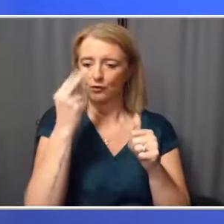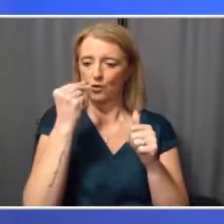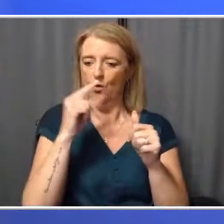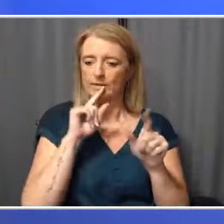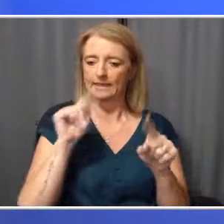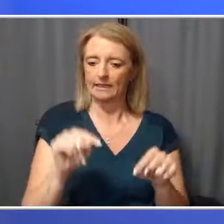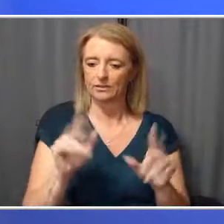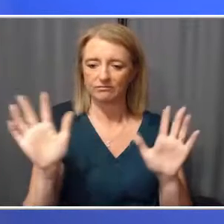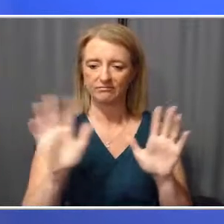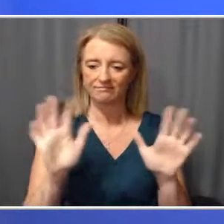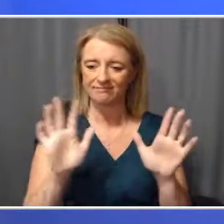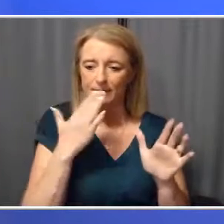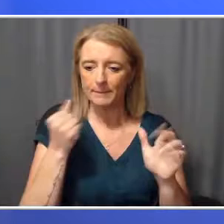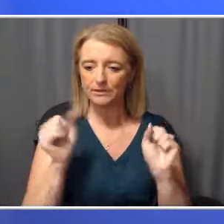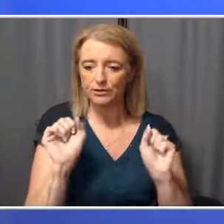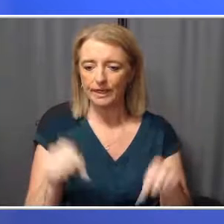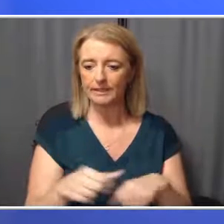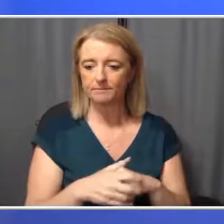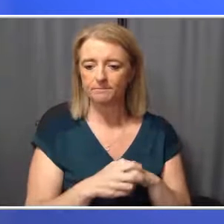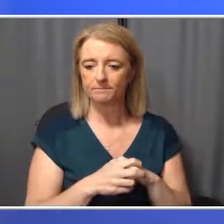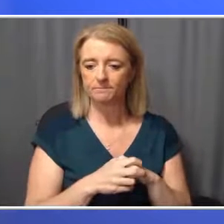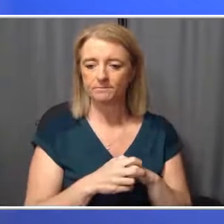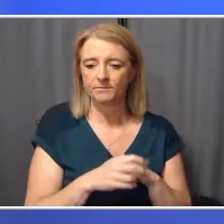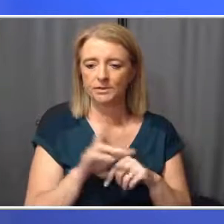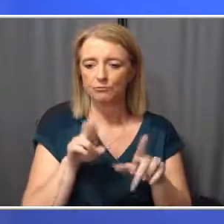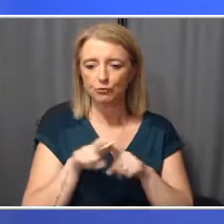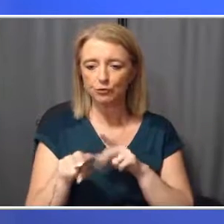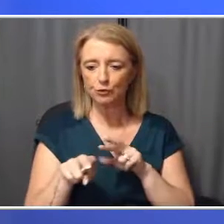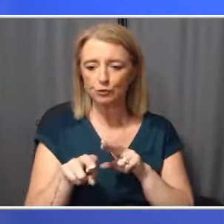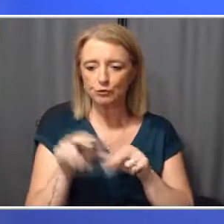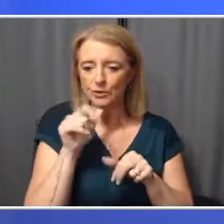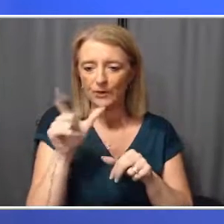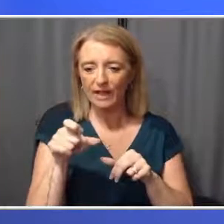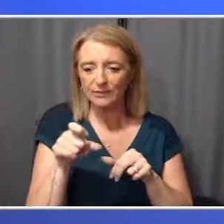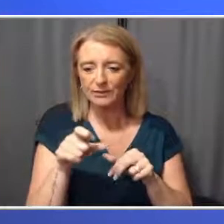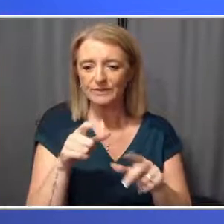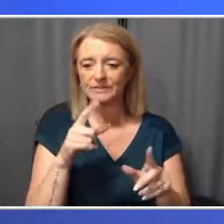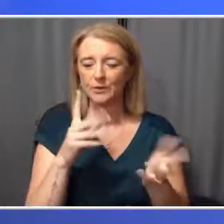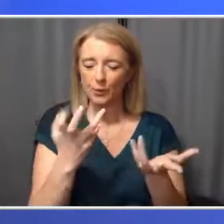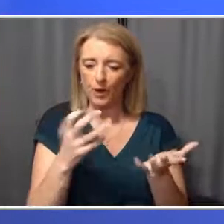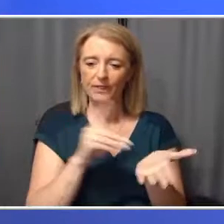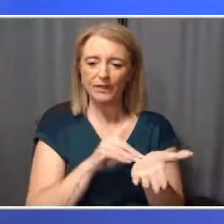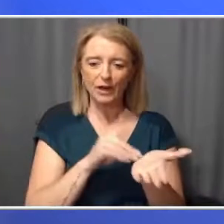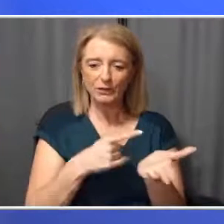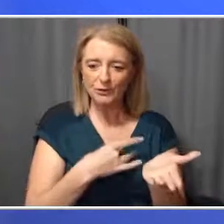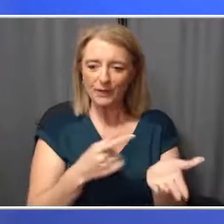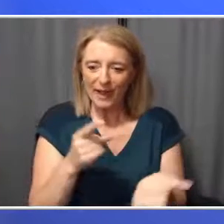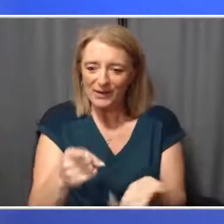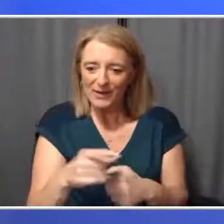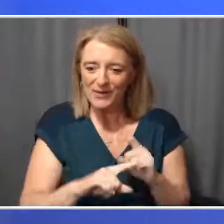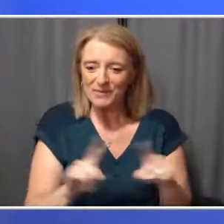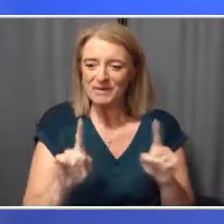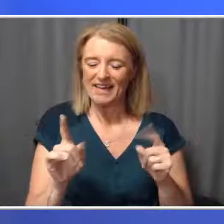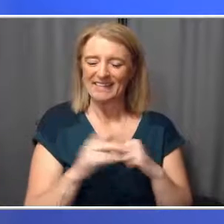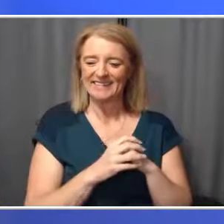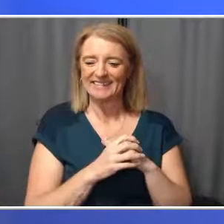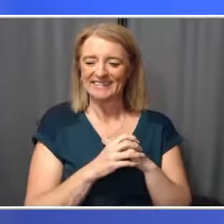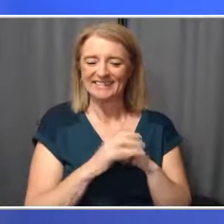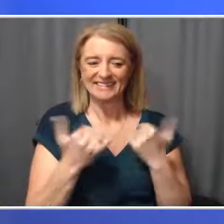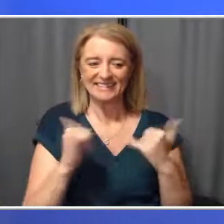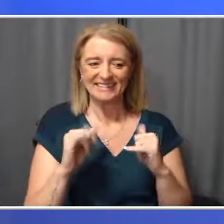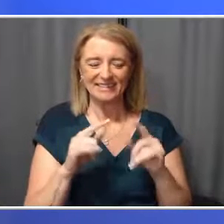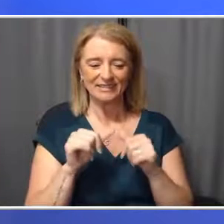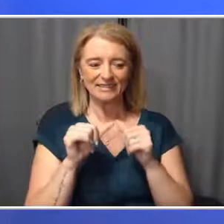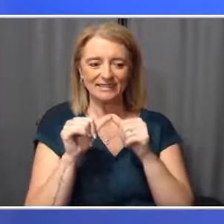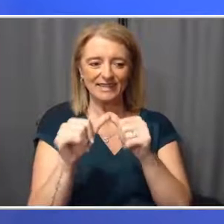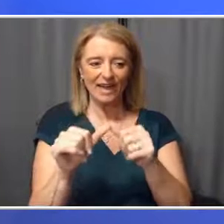Dr. McGee? Yeah. You know, the biggest thing is that not every treatment works for every patient. Some patients do great with medical management of their migraine headaches, and